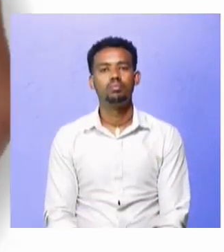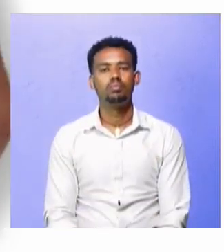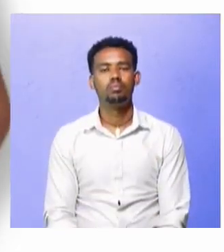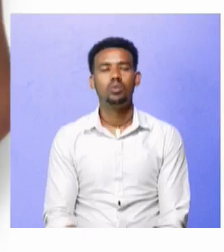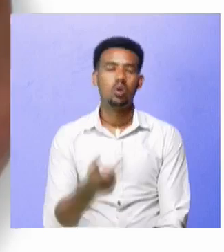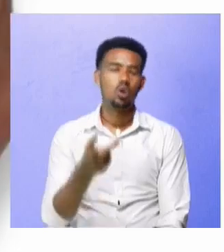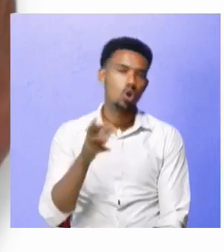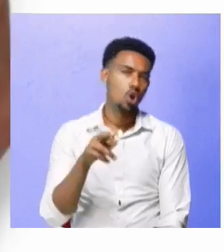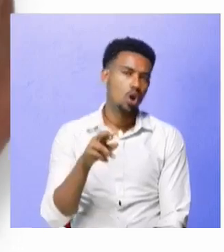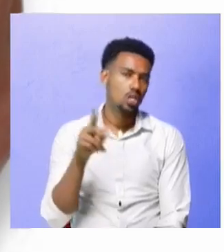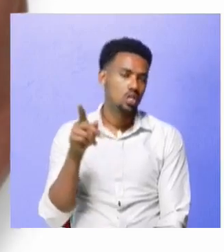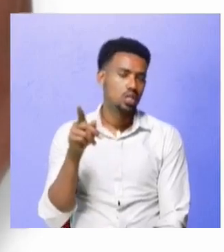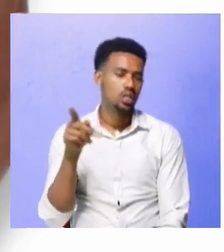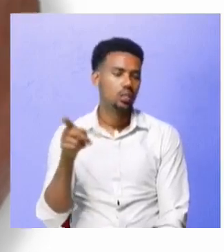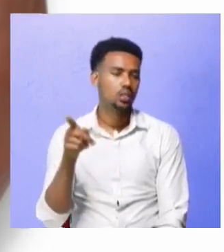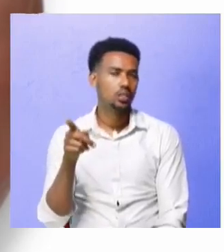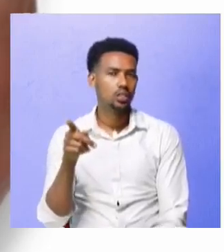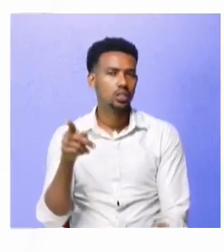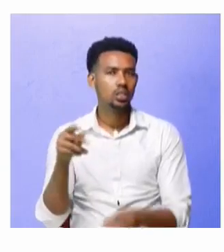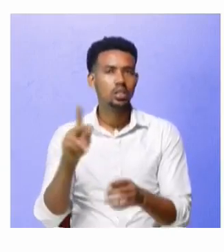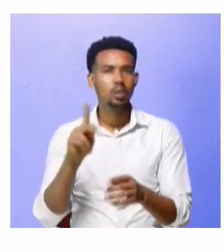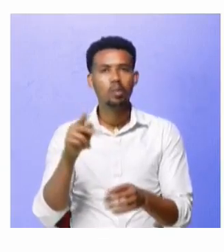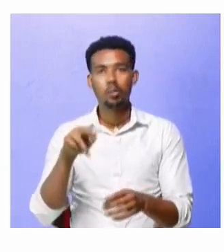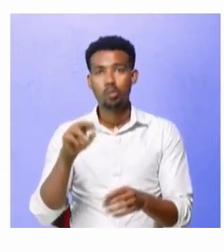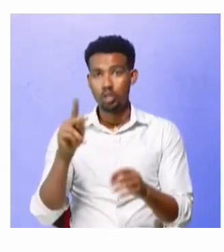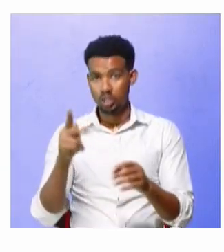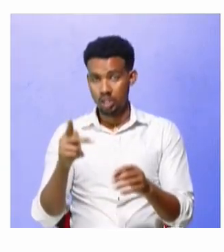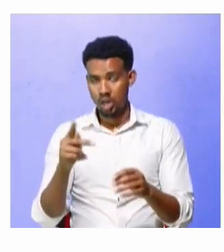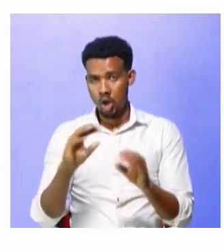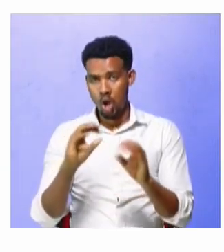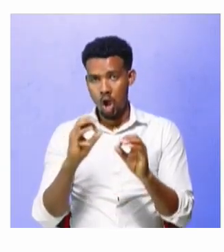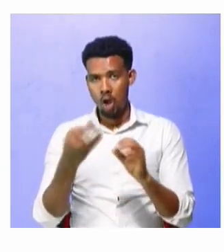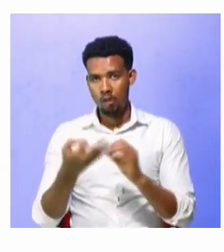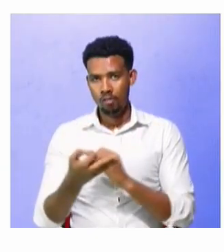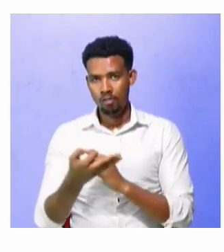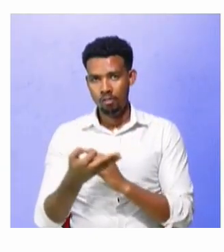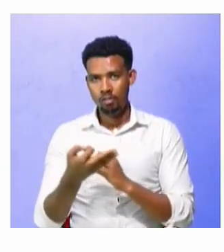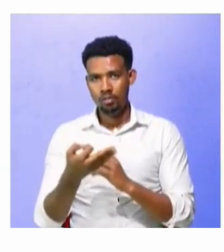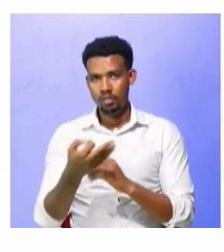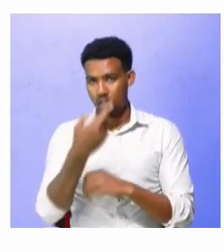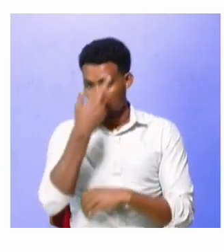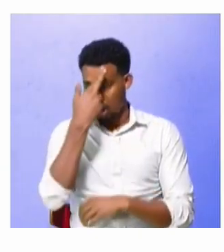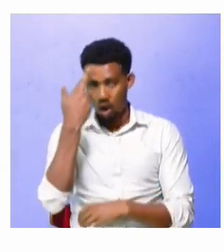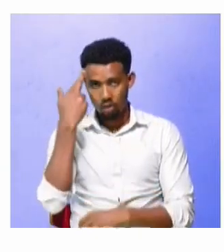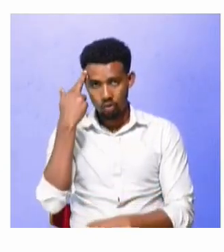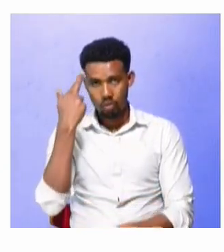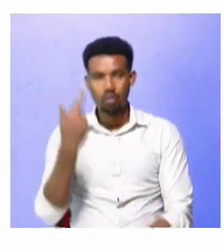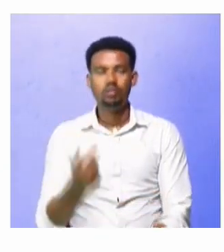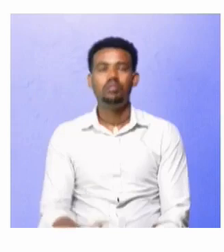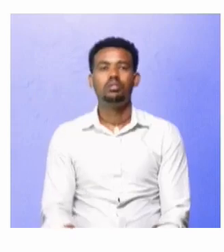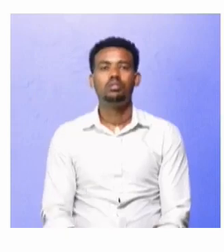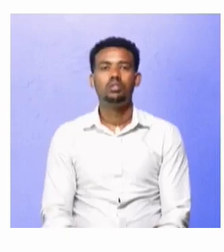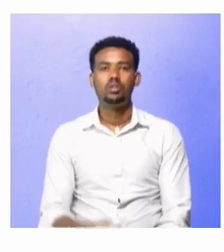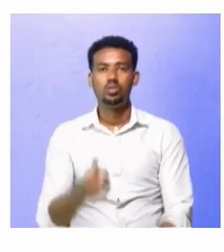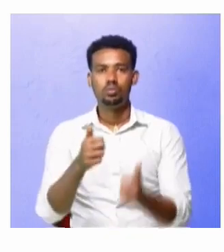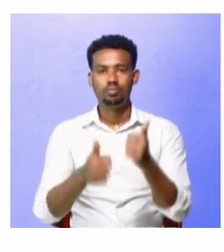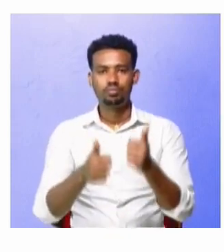Or is it preposition of cause?